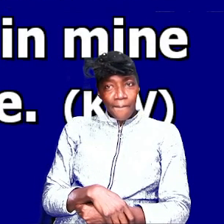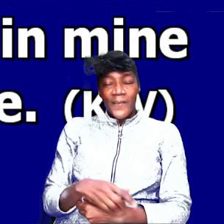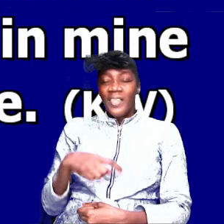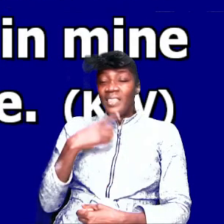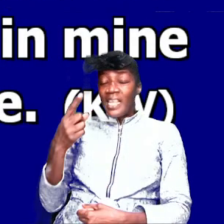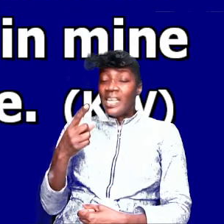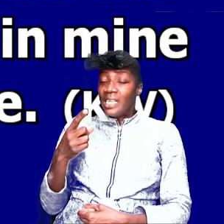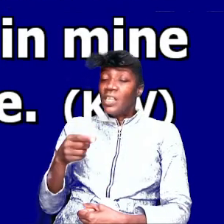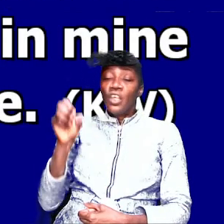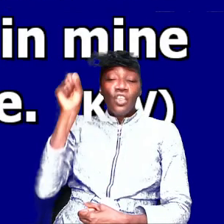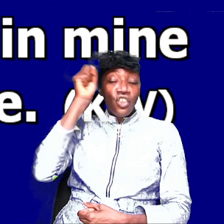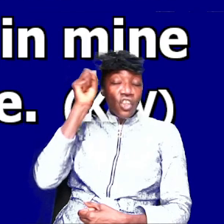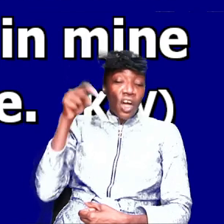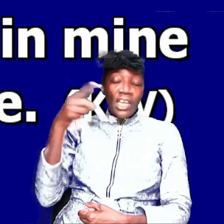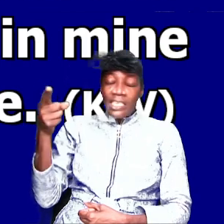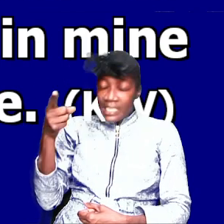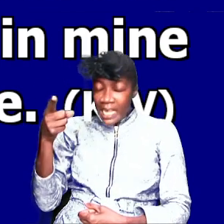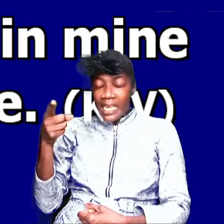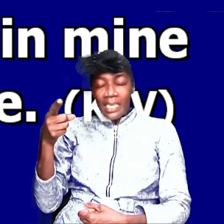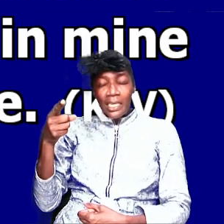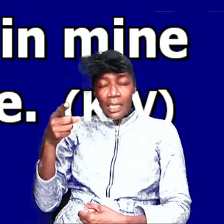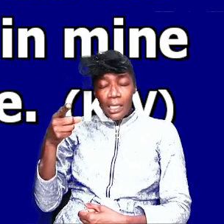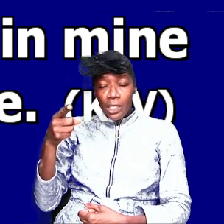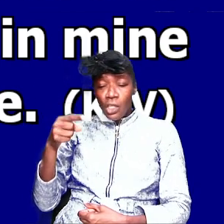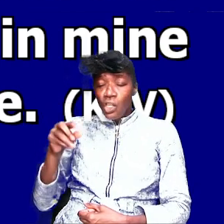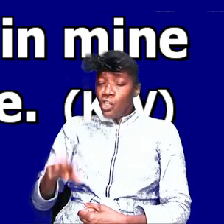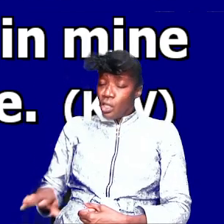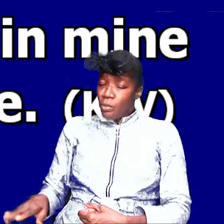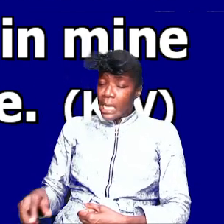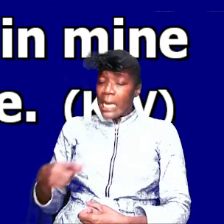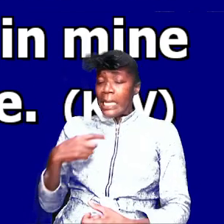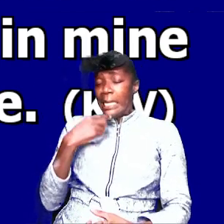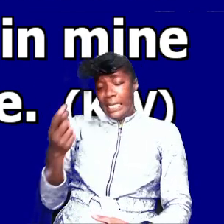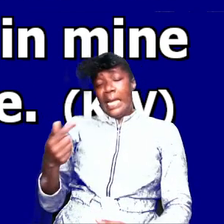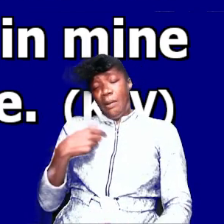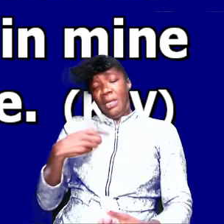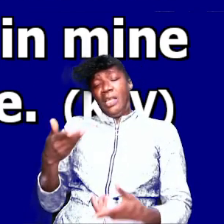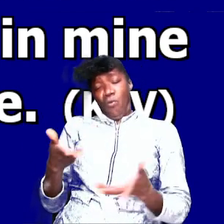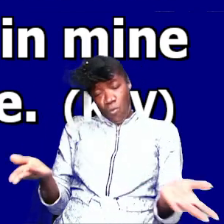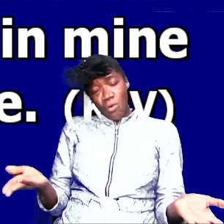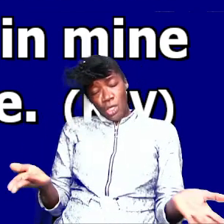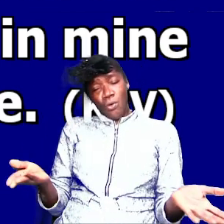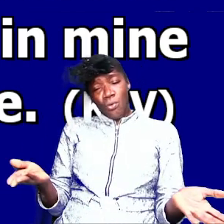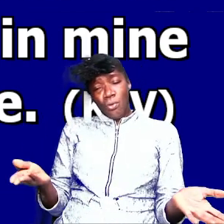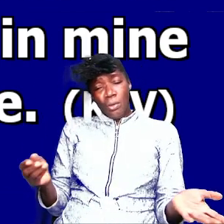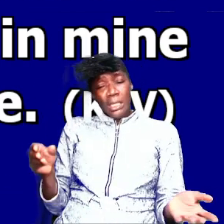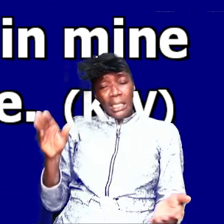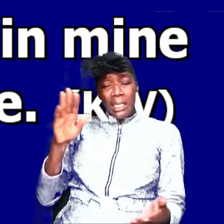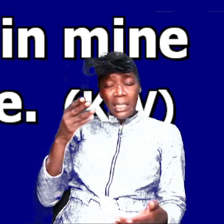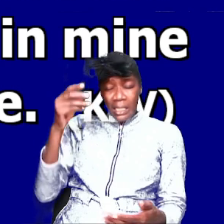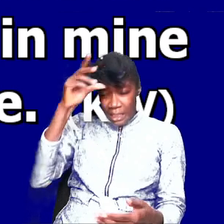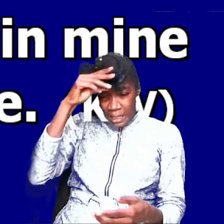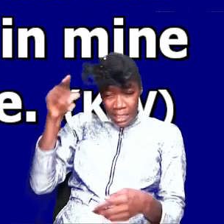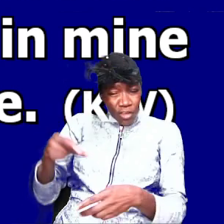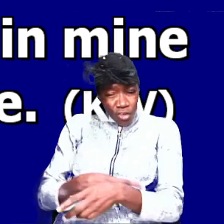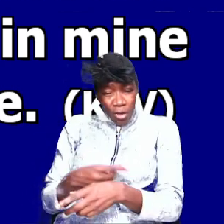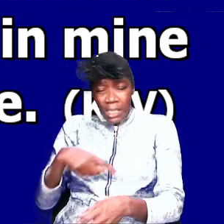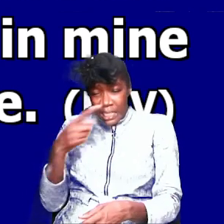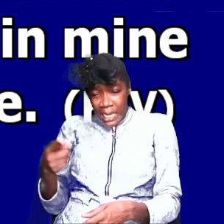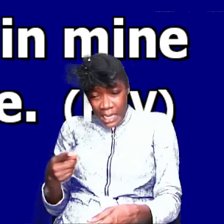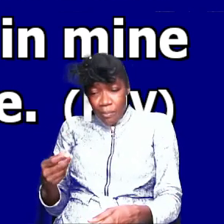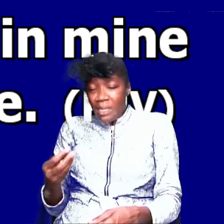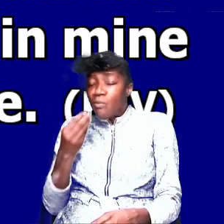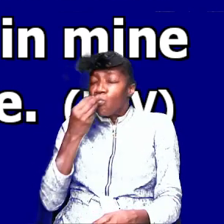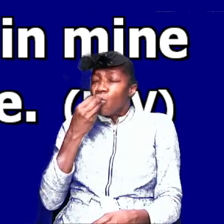Then Saul said to Jonathan, tell me what thou hast done. And Jonathan told him and said, I did but taste a little